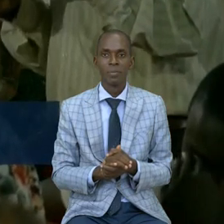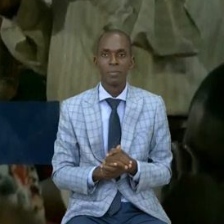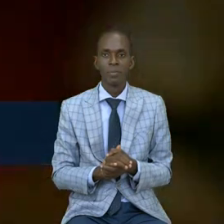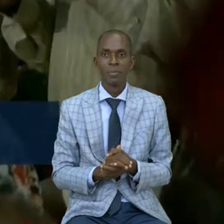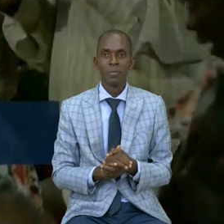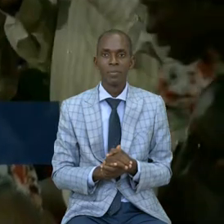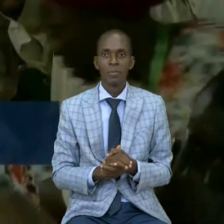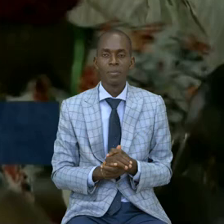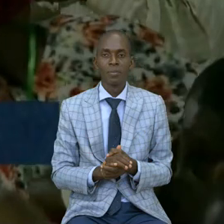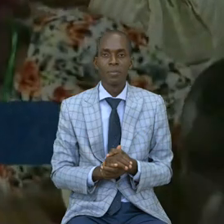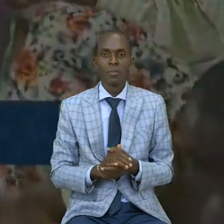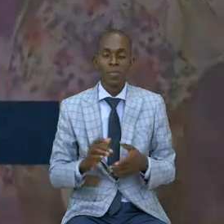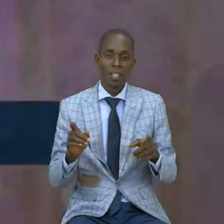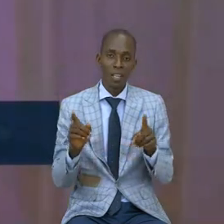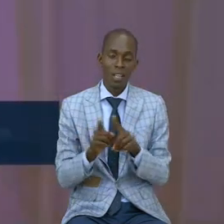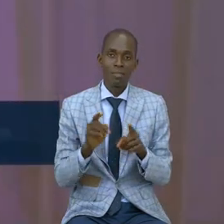As that flag is waving,